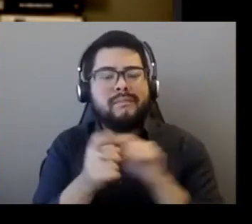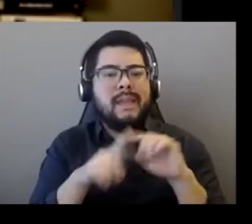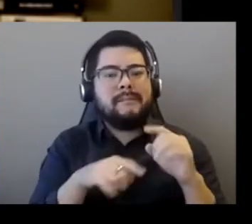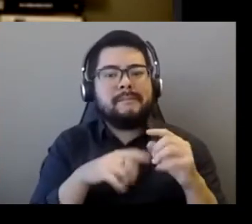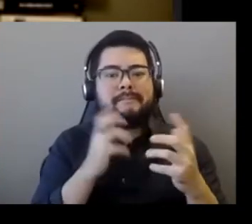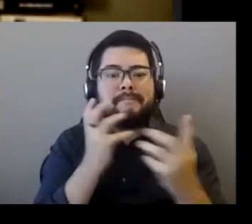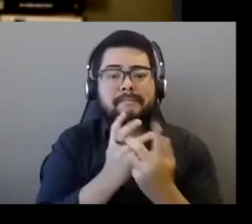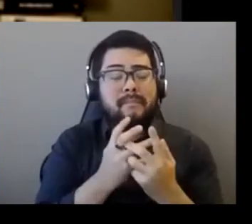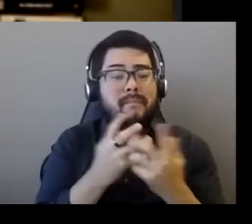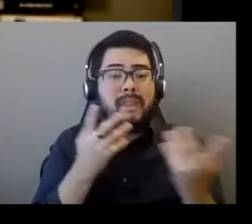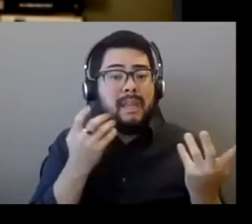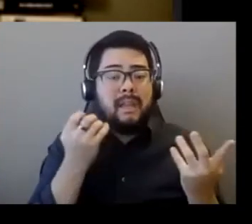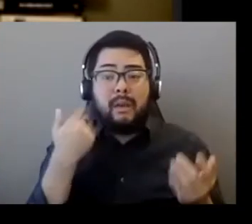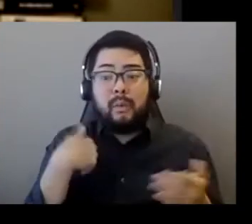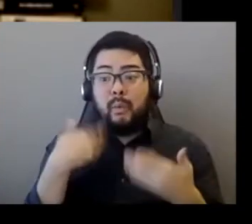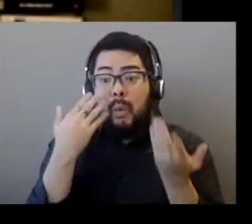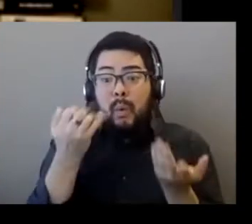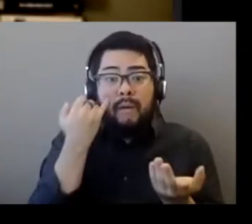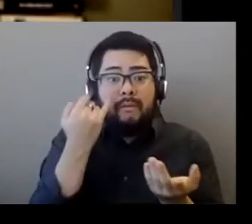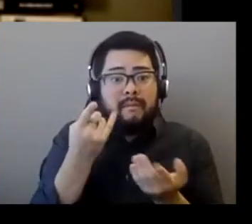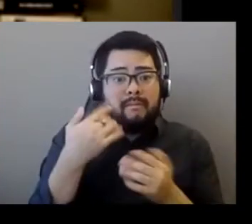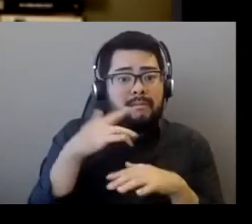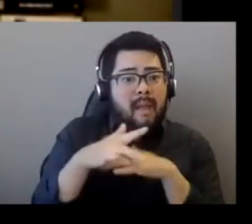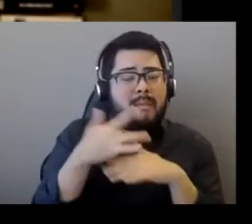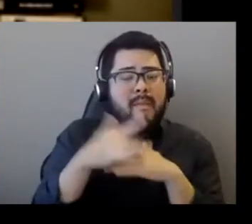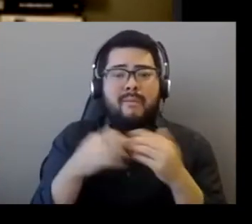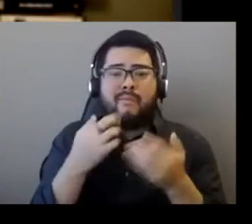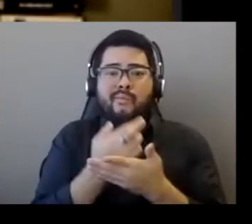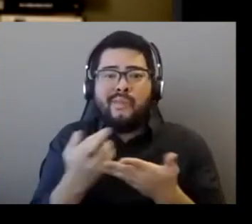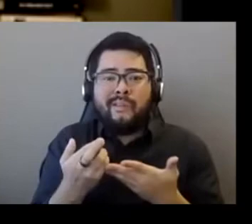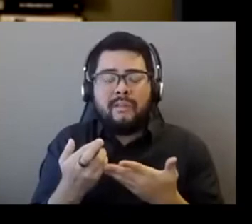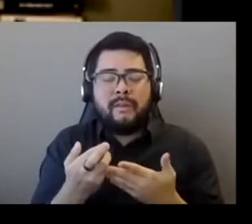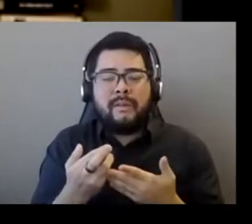you have means, and I don't know these things. I just can't,